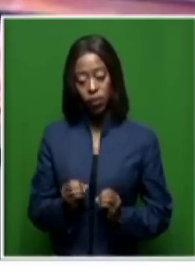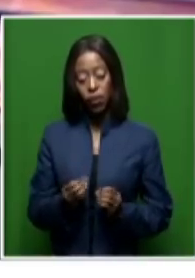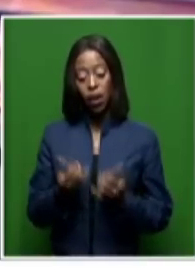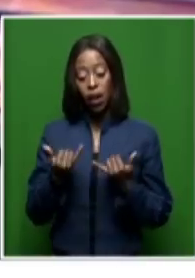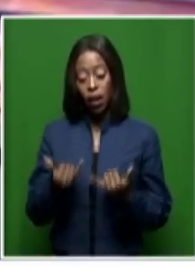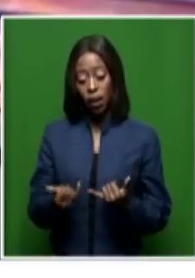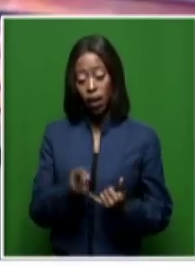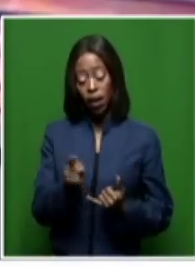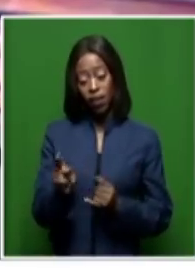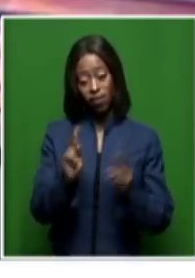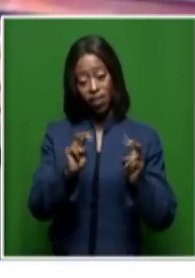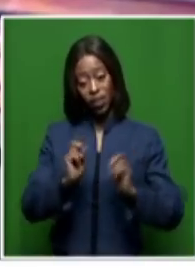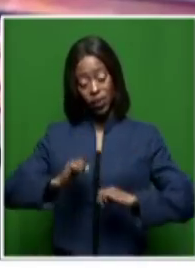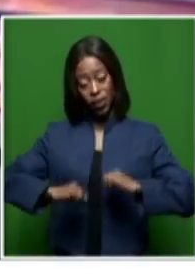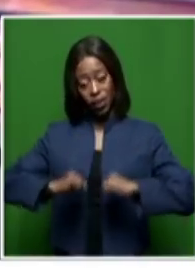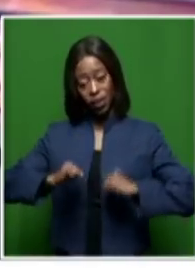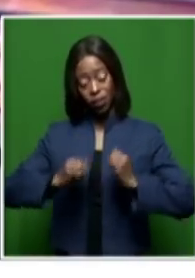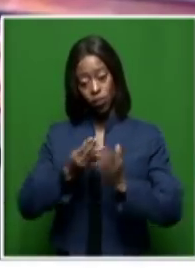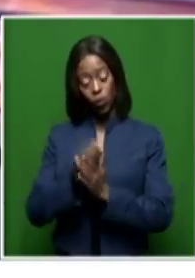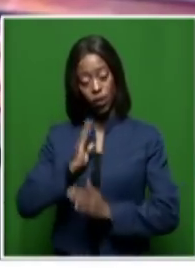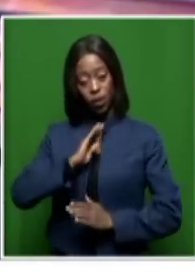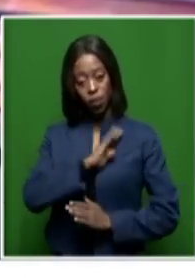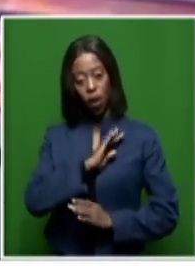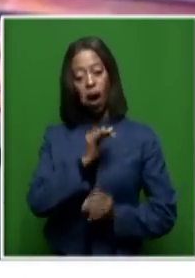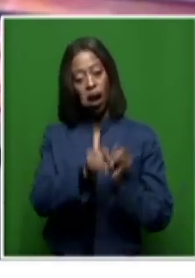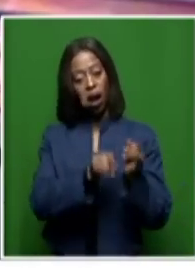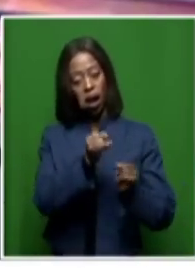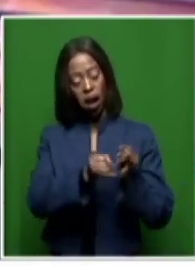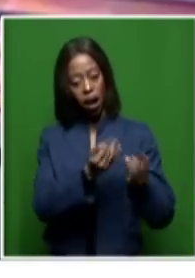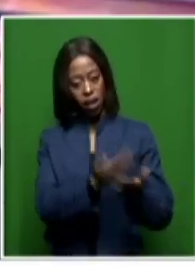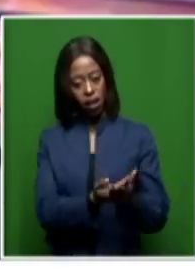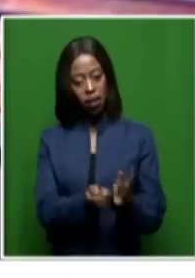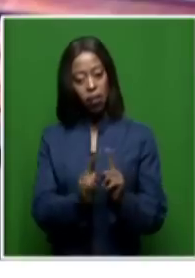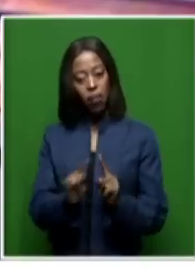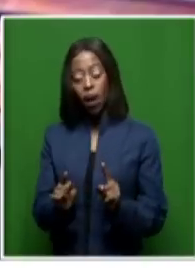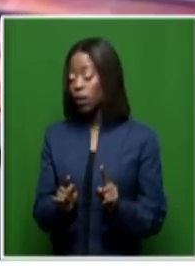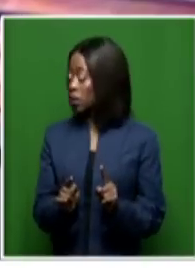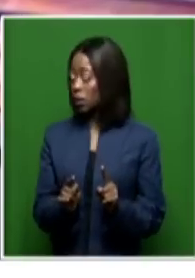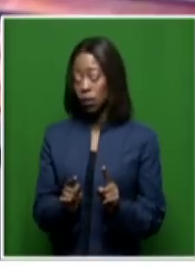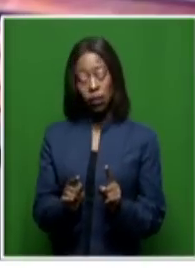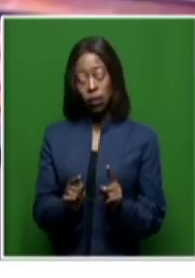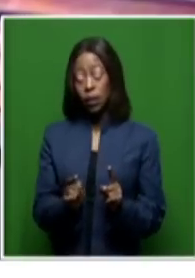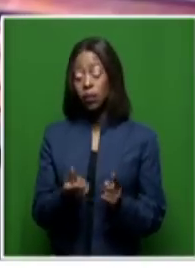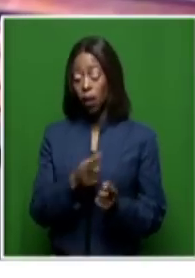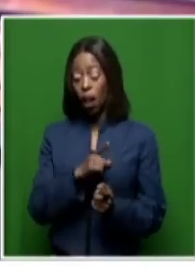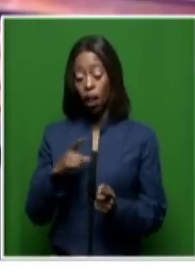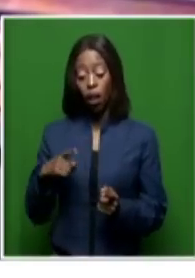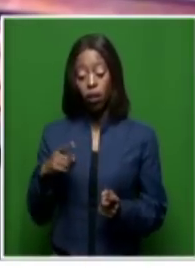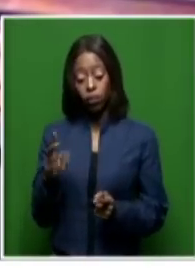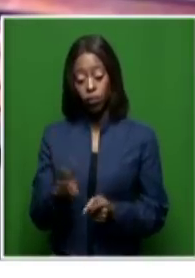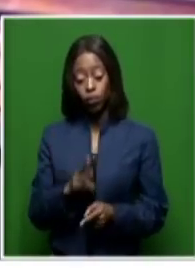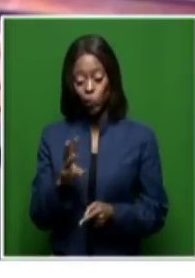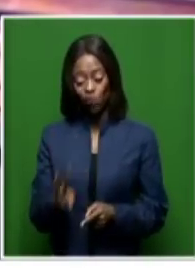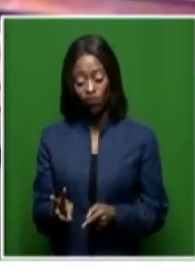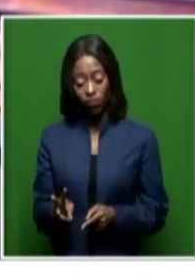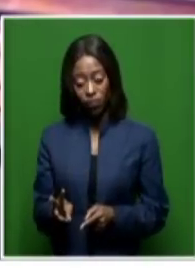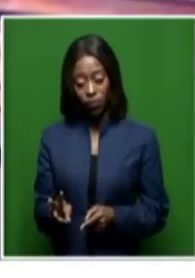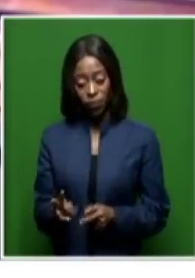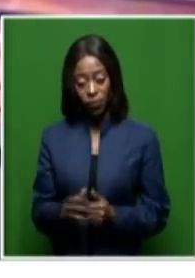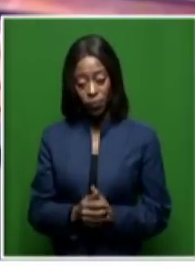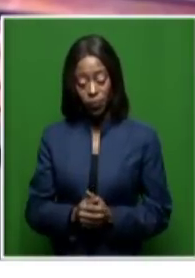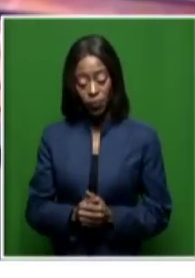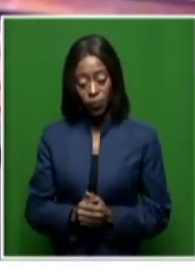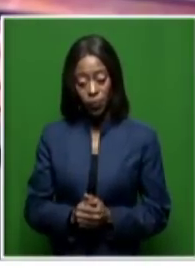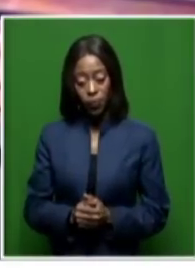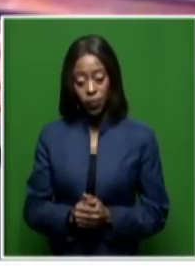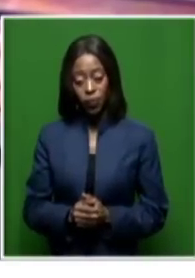of stability with the board, which you can criticize, it has been a milestone on its own. I want